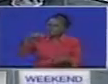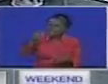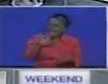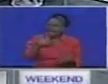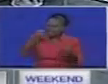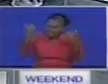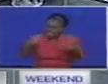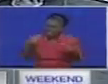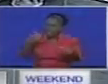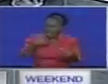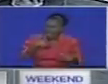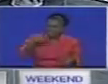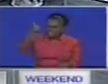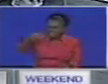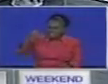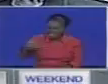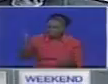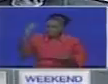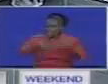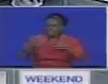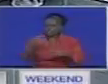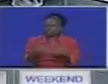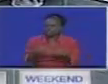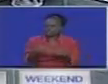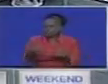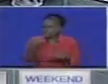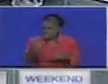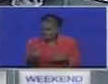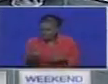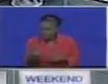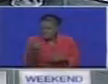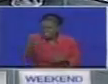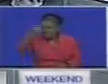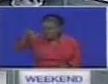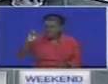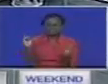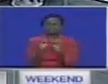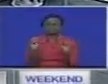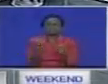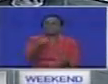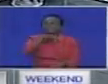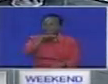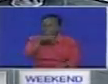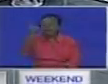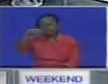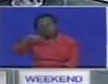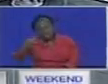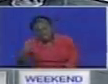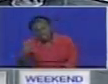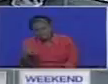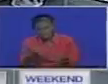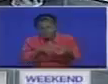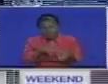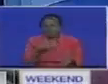You said ODM has never conducted an election, a successful election. That is not correct. Okay. All right. Raila Odinga won. If it was followed by